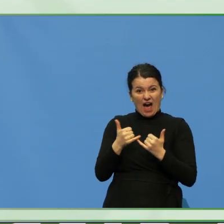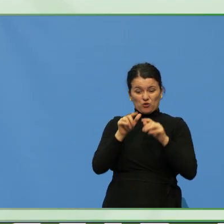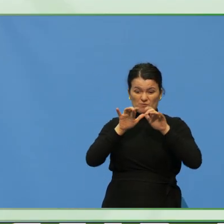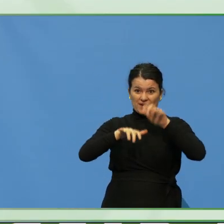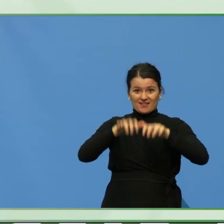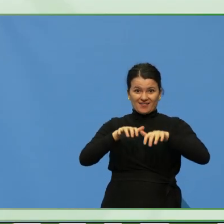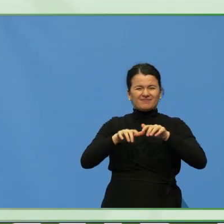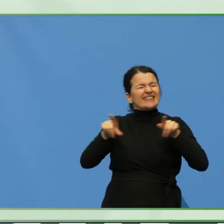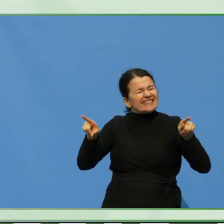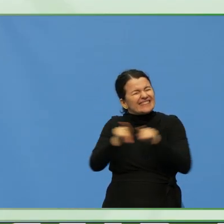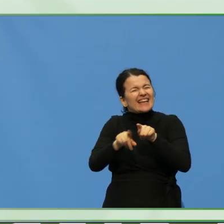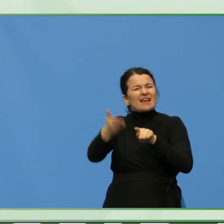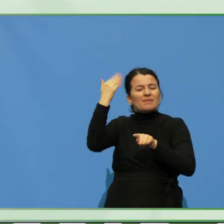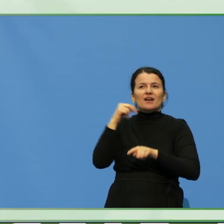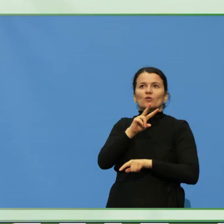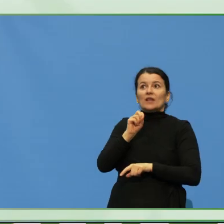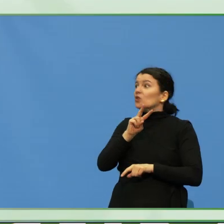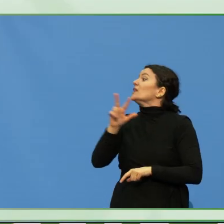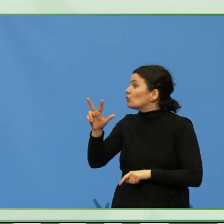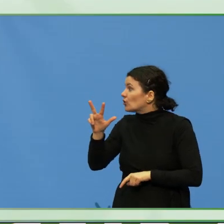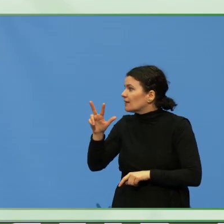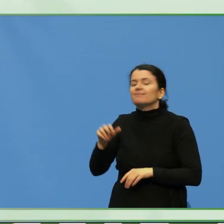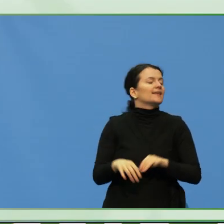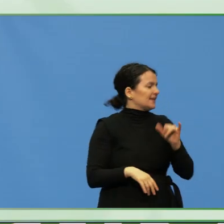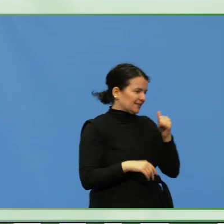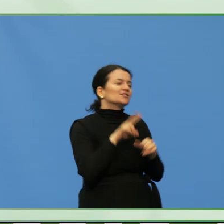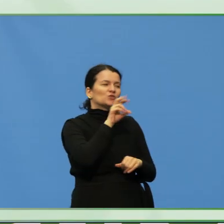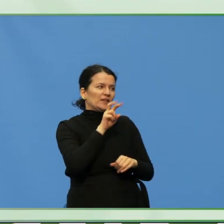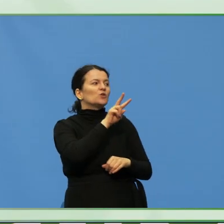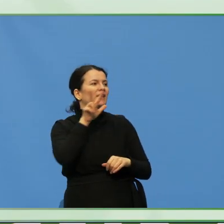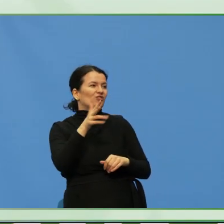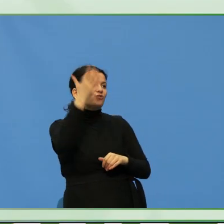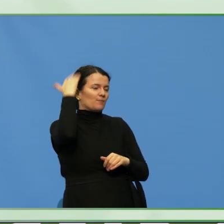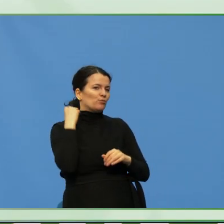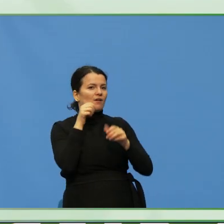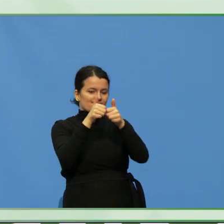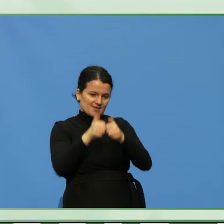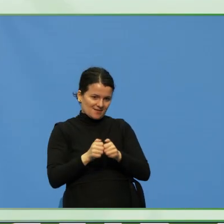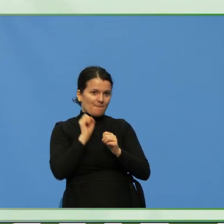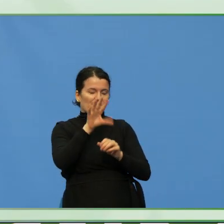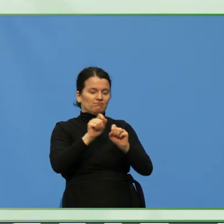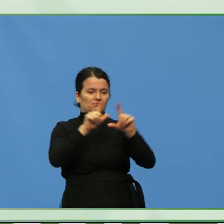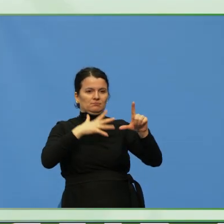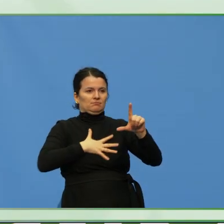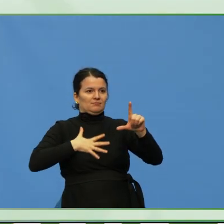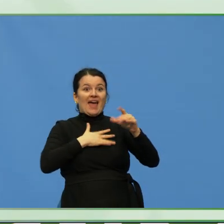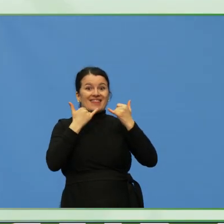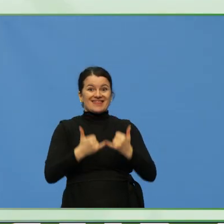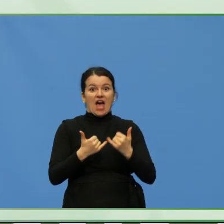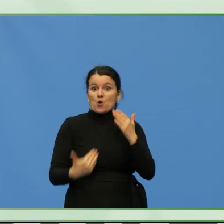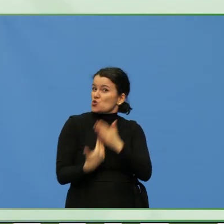was 2023. 2023, yeah. And this is the new result. And I will tell you that